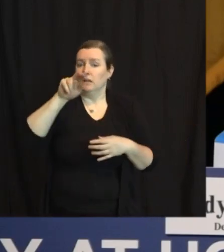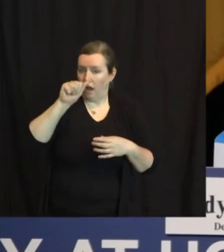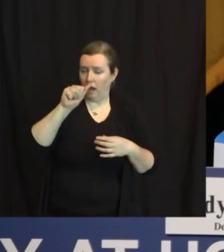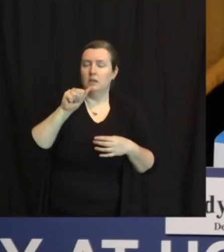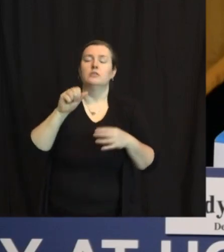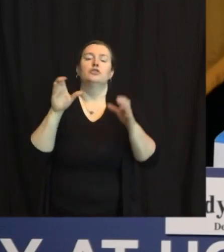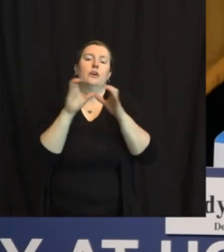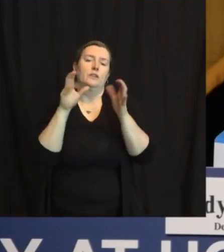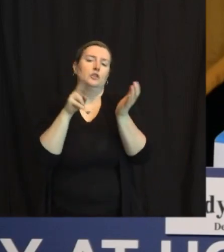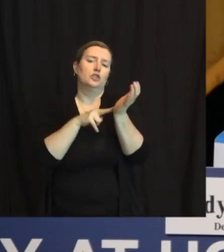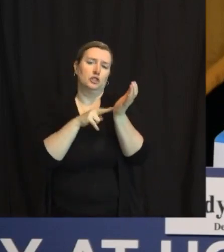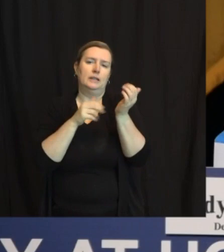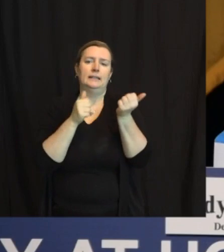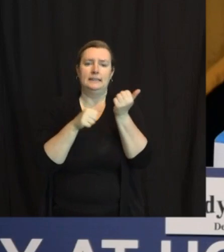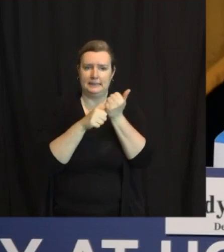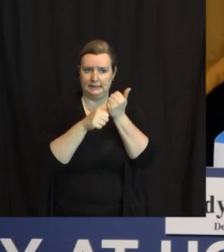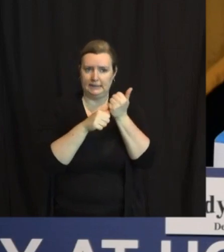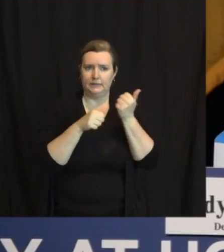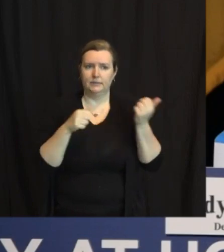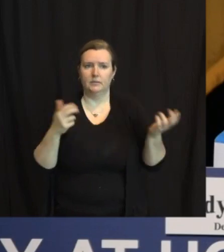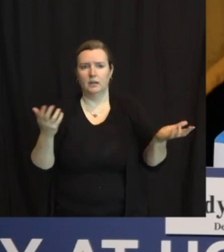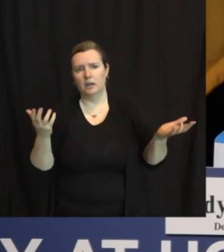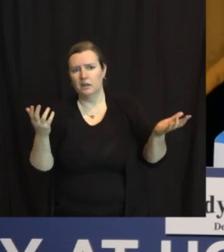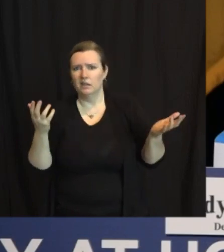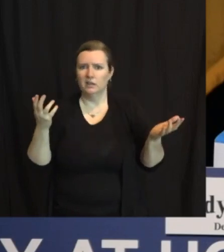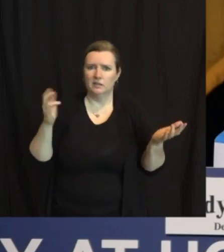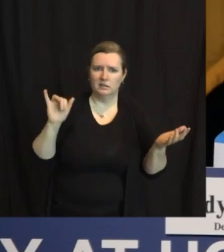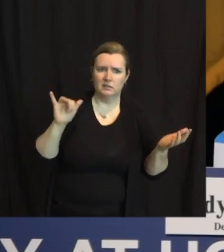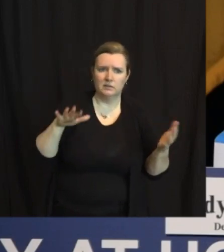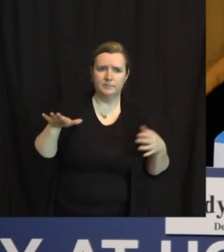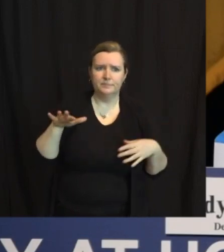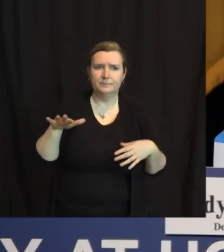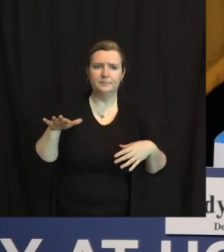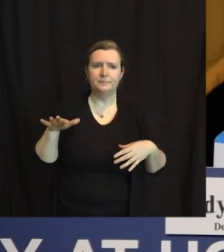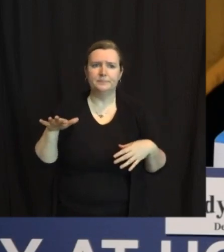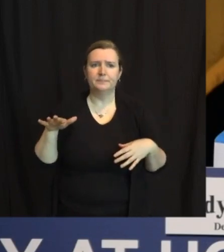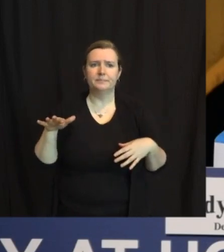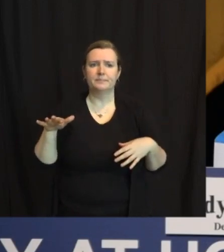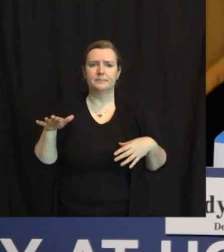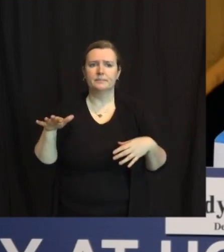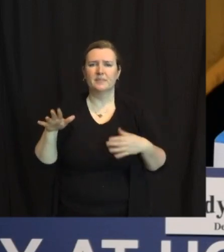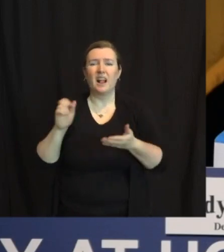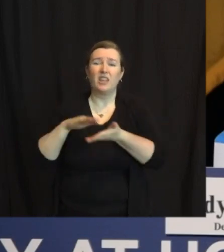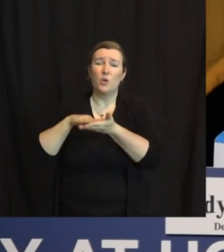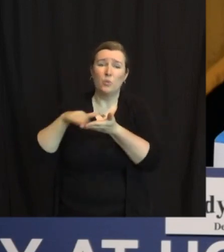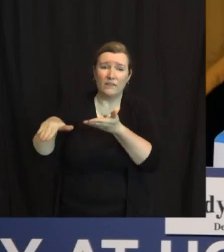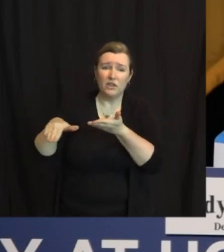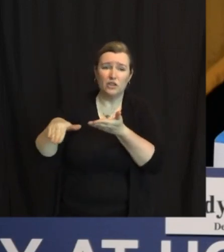these facilities, the department has granted waivers to bring on additional staff.